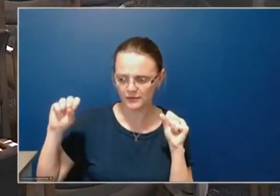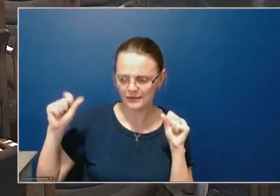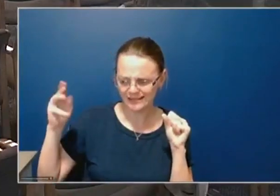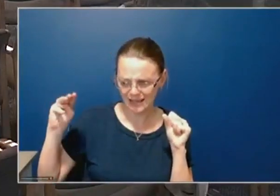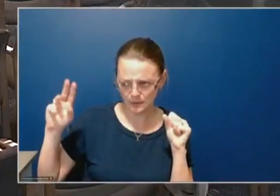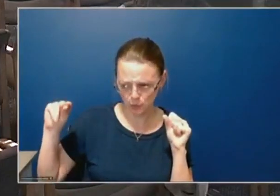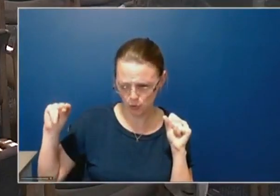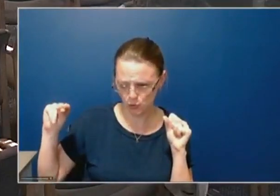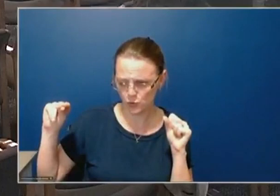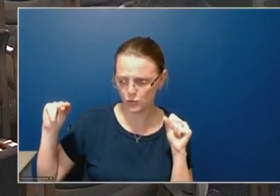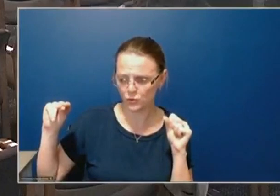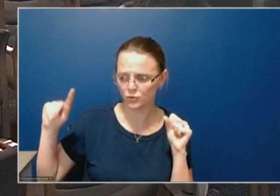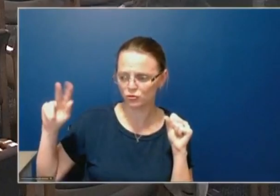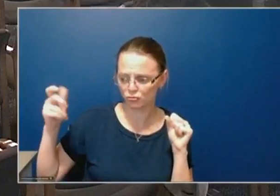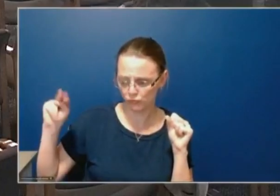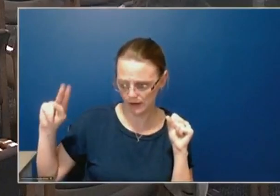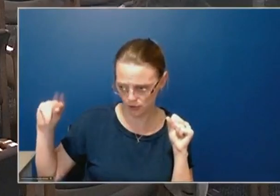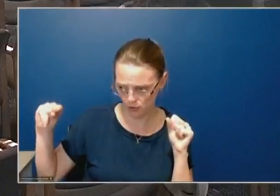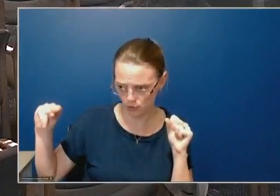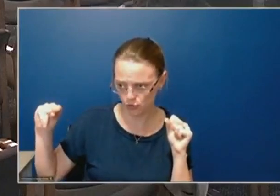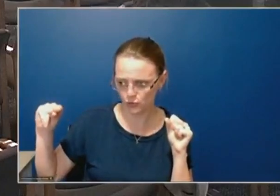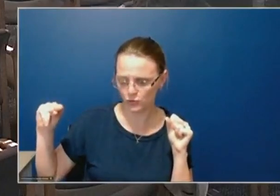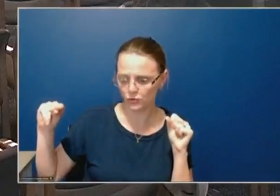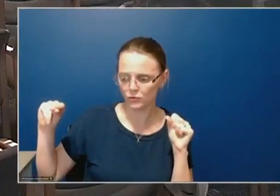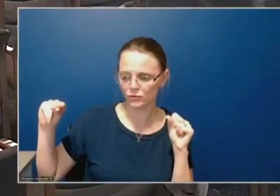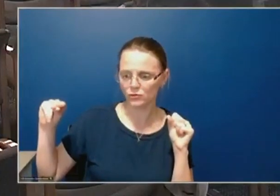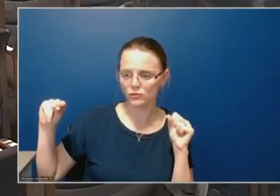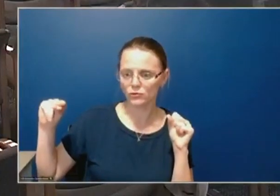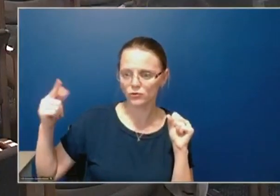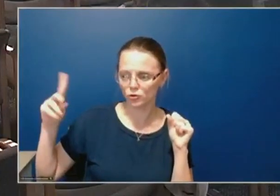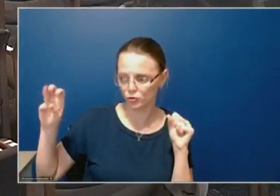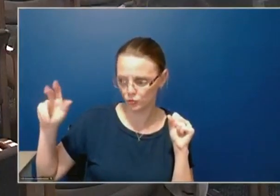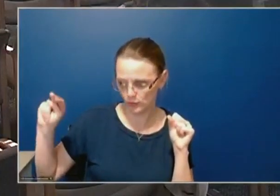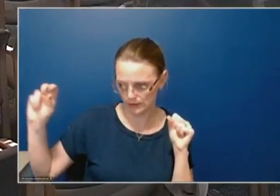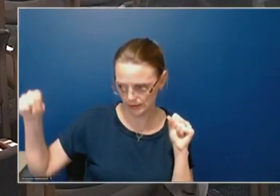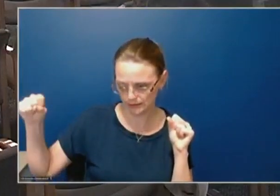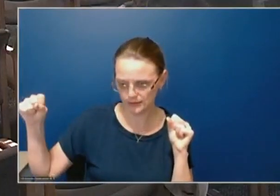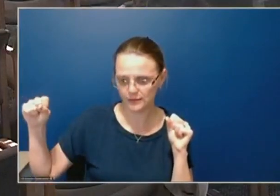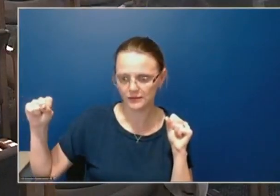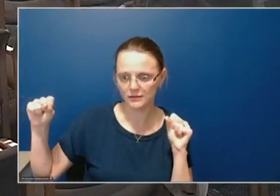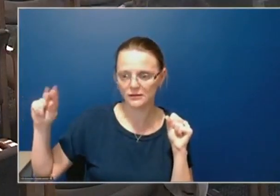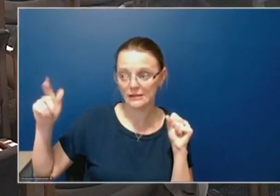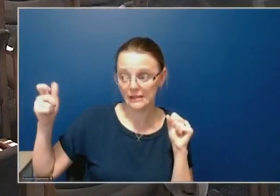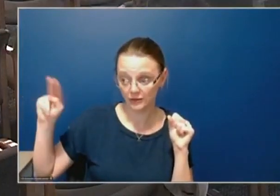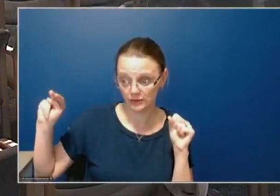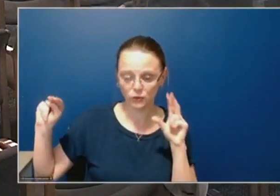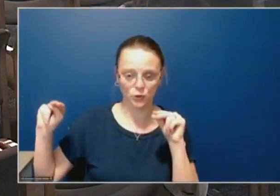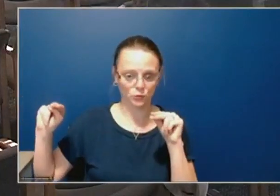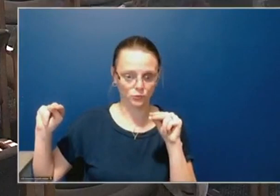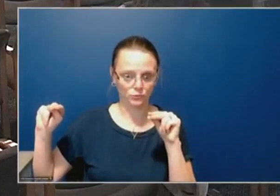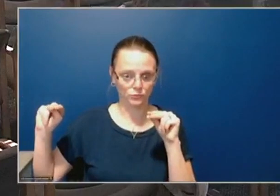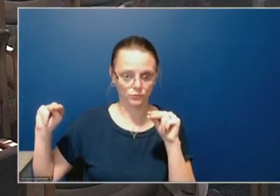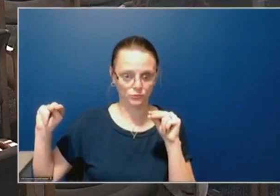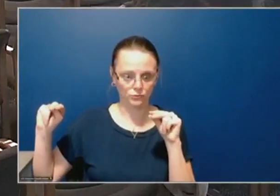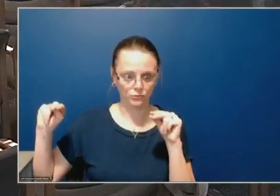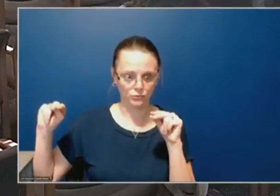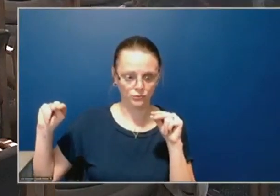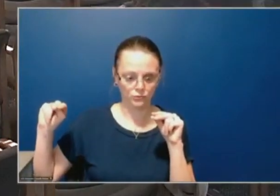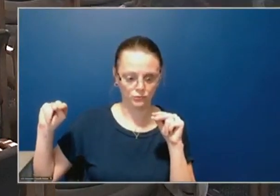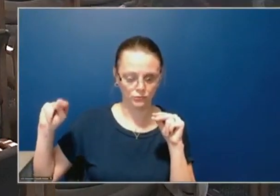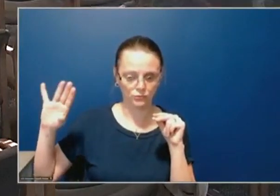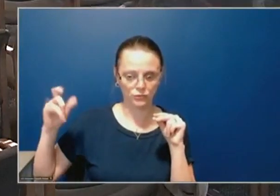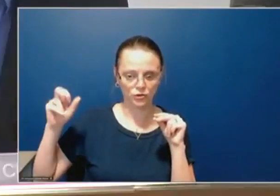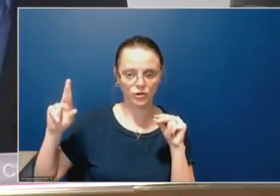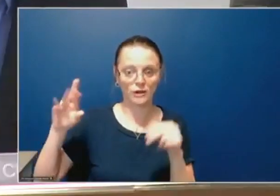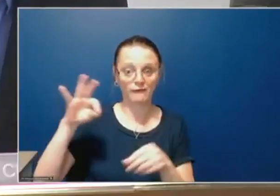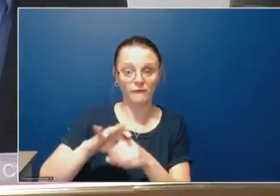Rep. Tran. No. Vice Chair Goodwin. Yes. Vice Chair Nelson. No. Chair knows. Chair Nelson votes